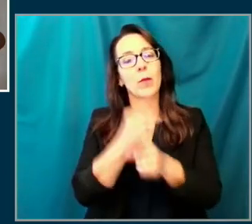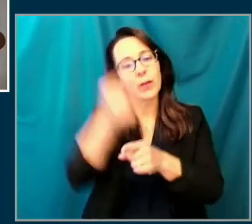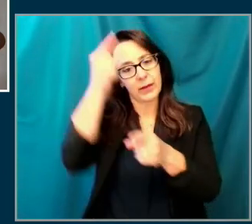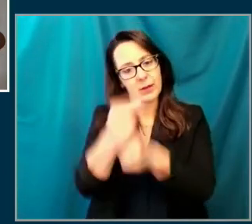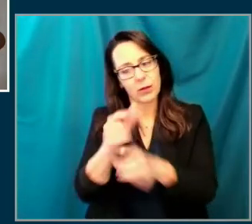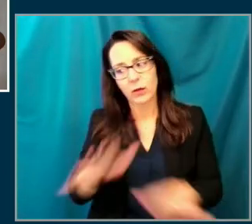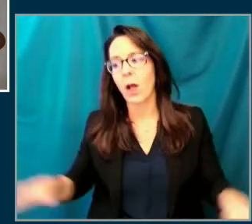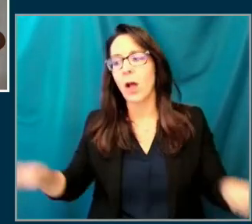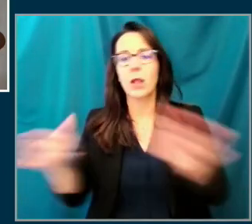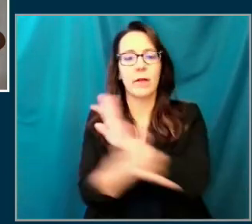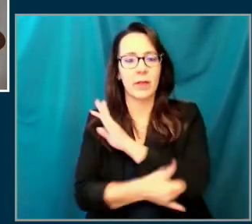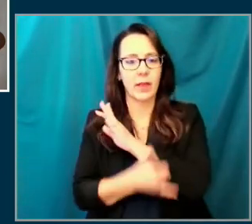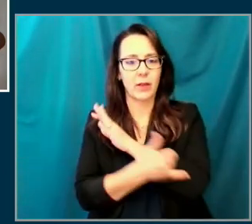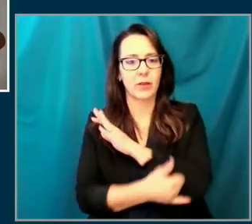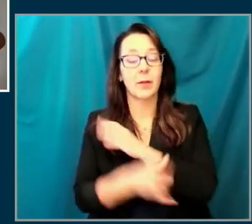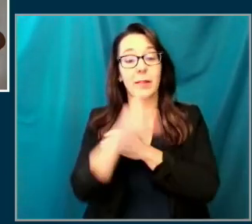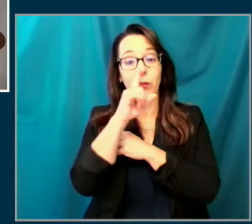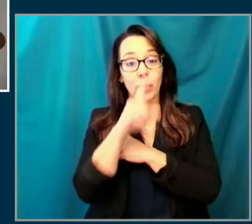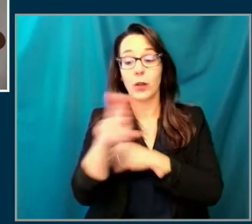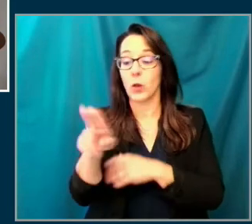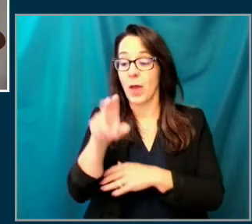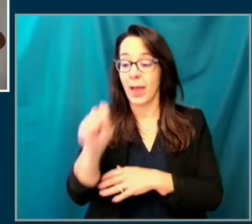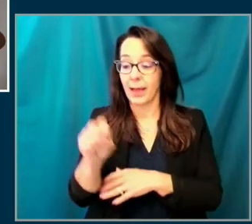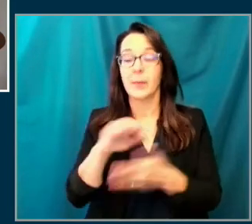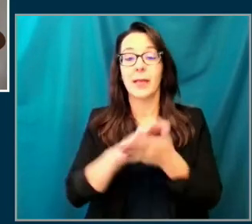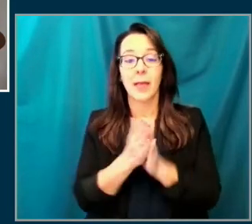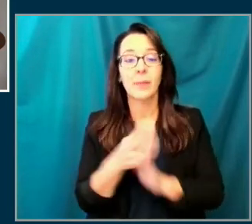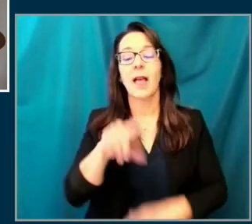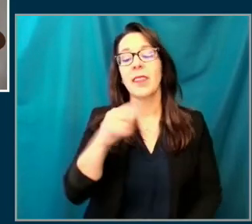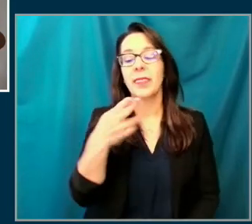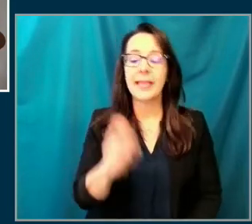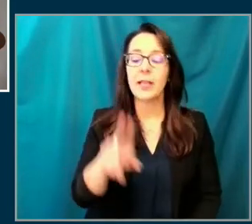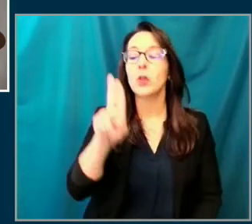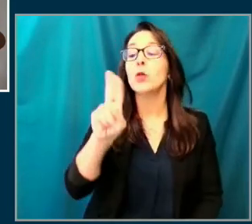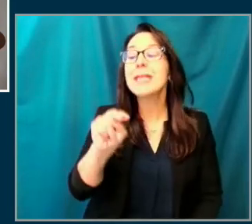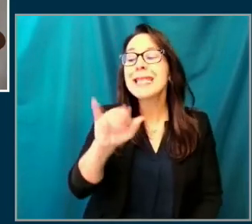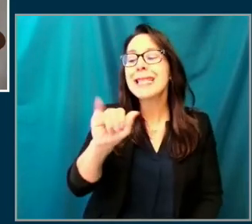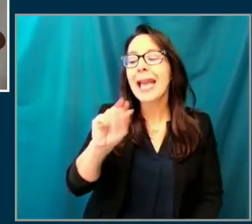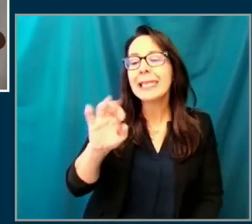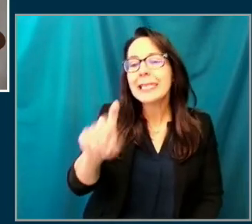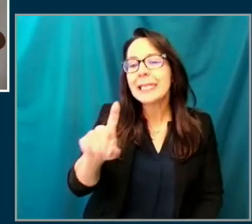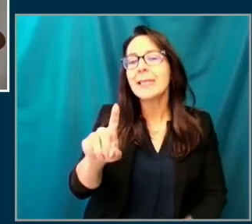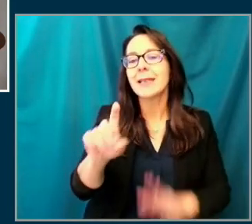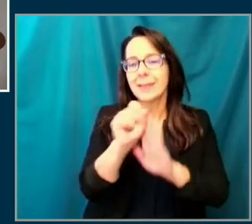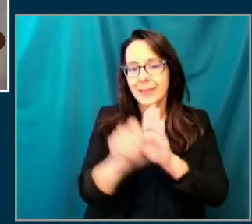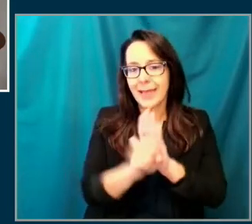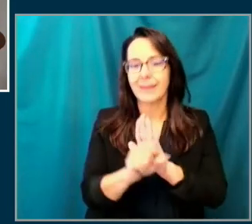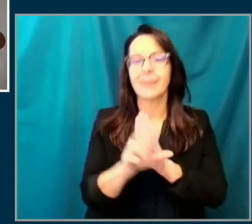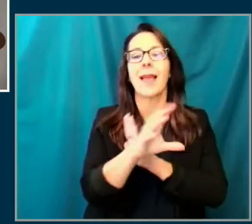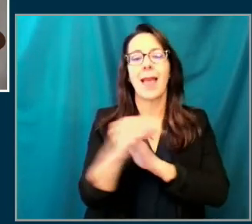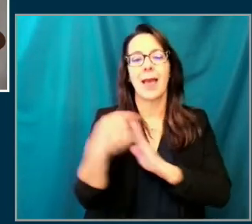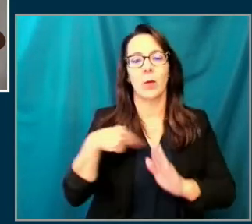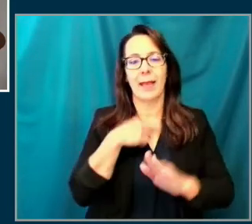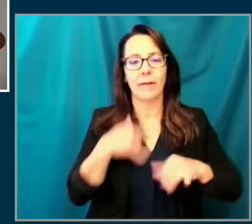States truly becomes the United States and that we have uniform voting across the nation. Thank you so very much, and I'm